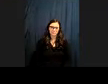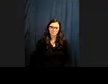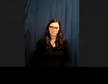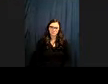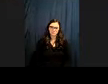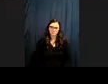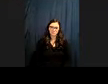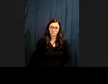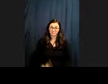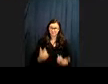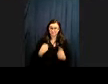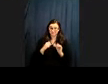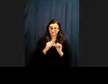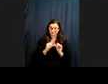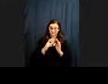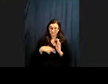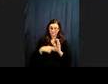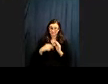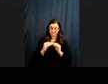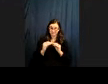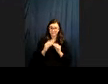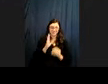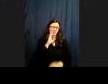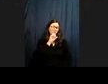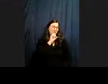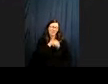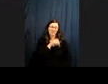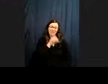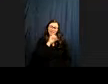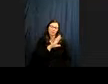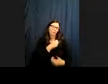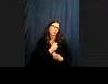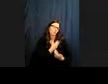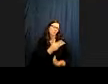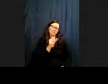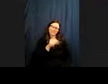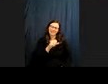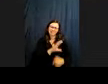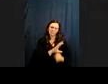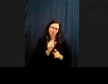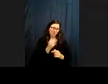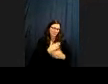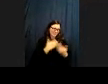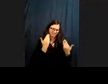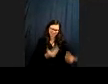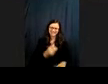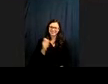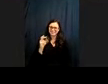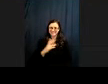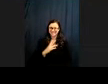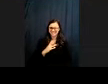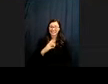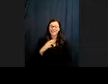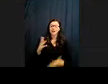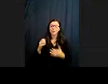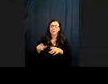Would you like me to keep reading some more? I love your poems. They're incredible. So yes, please. Okay. And I do want to just